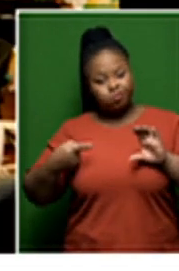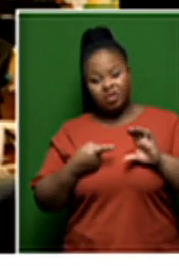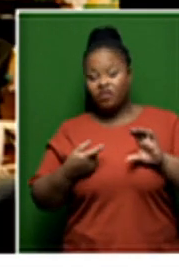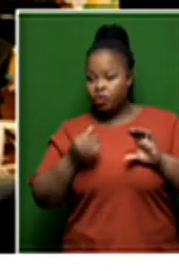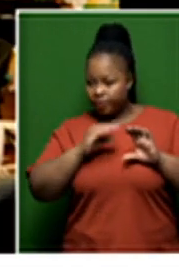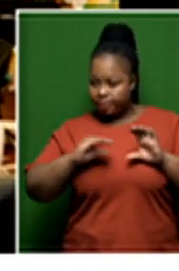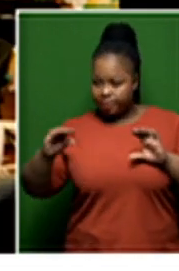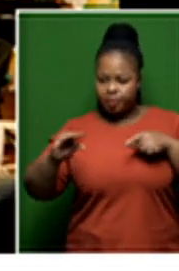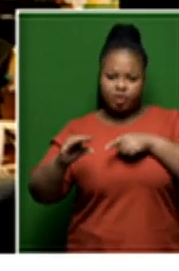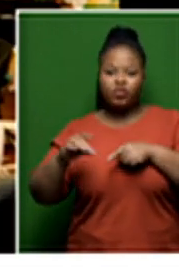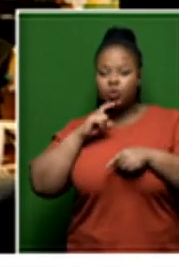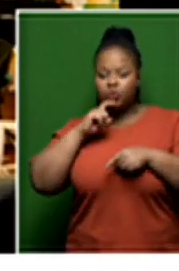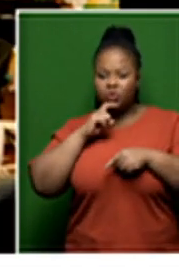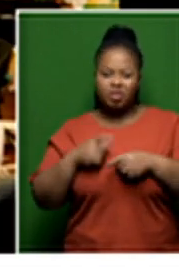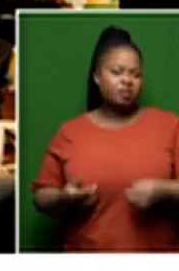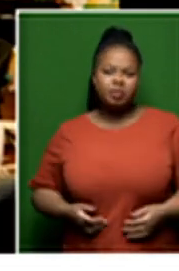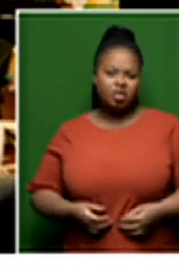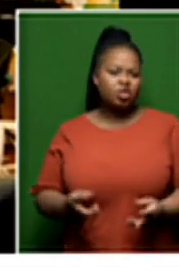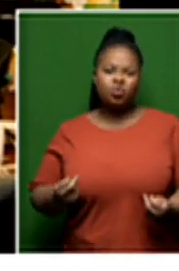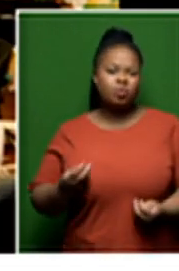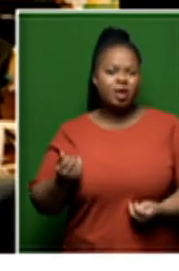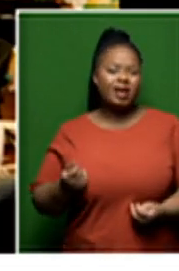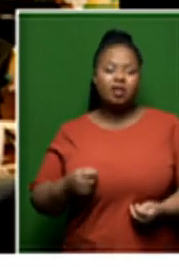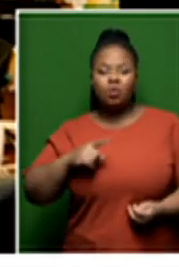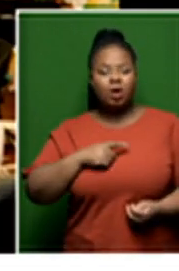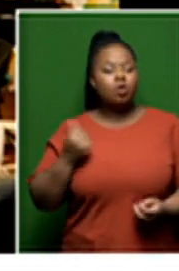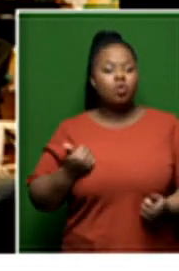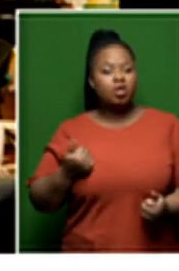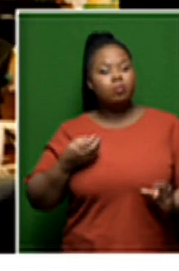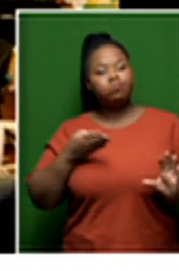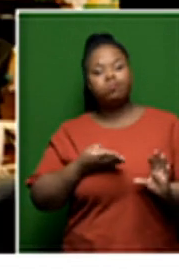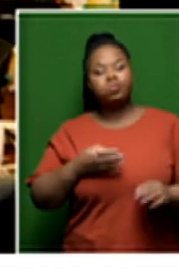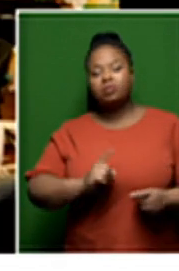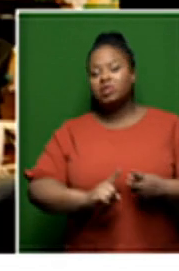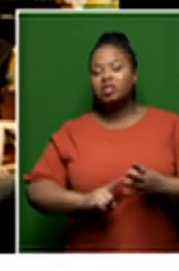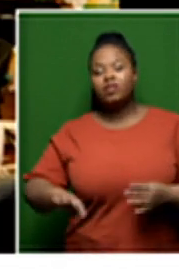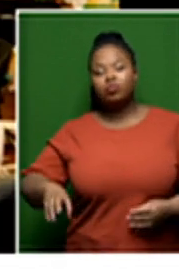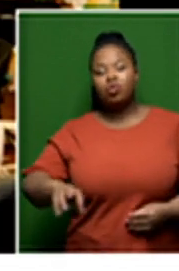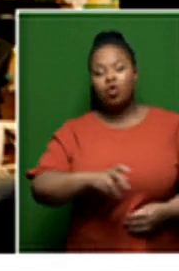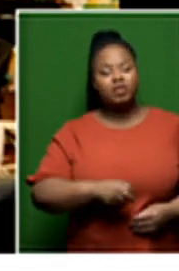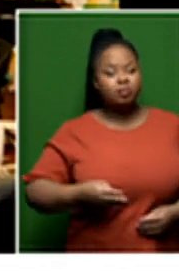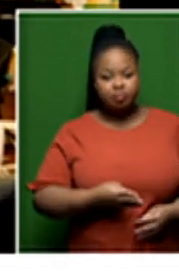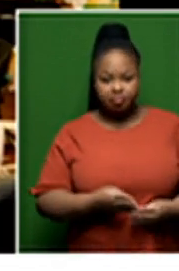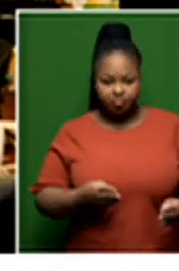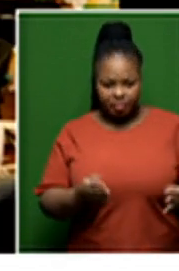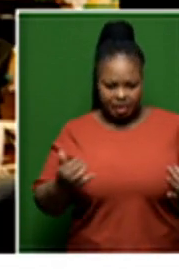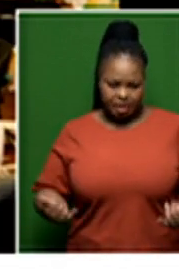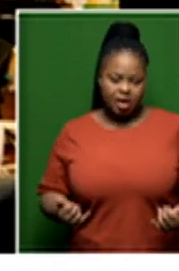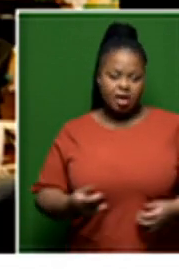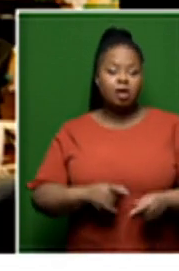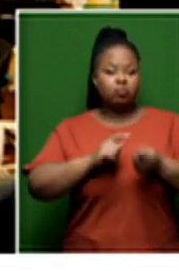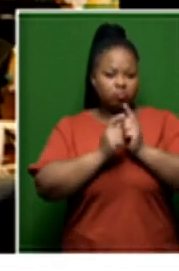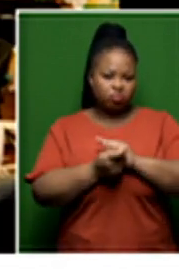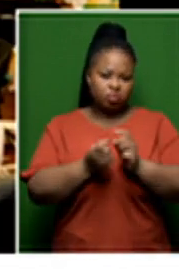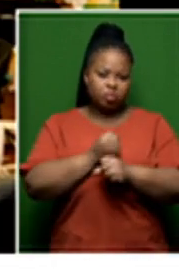now to be used. In fact, it's not even new money. It's just money that was always there in provinces that has now been repackaged to